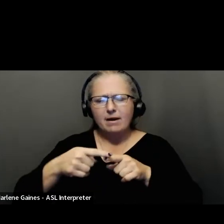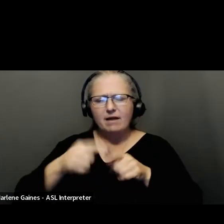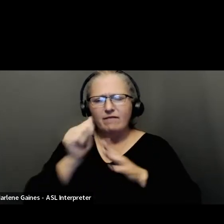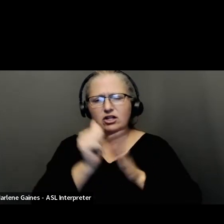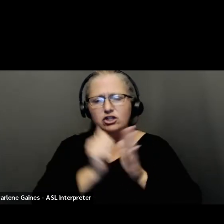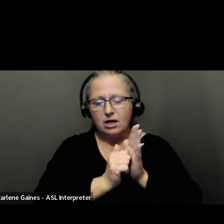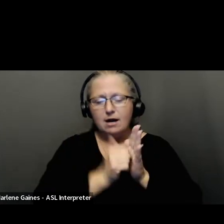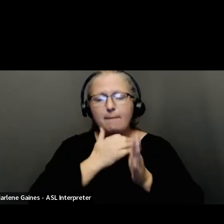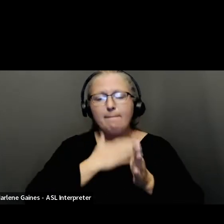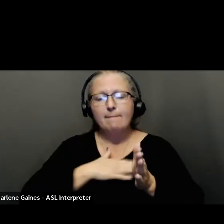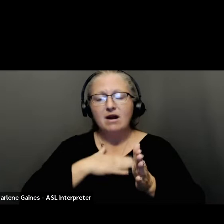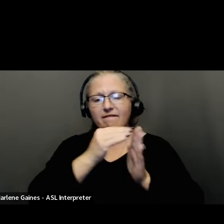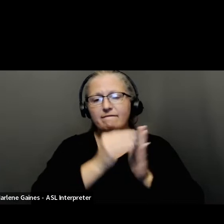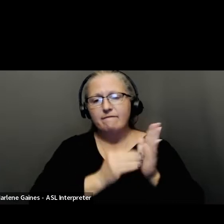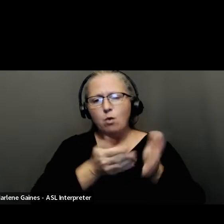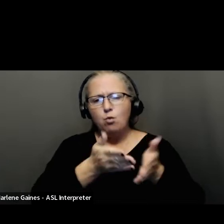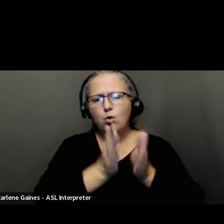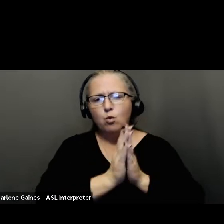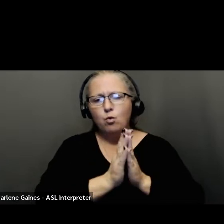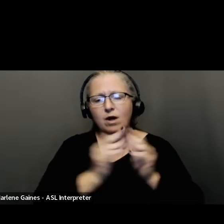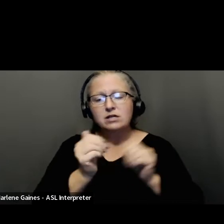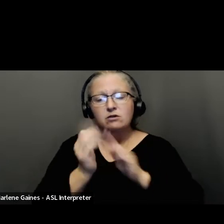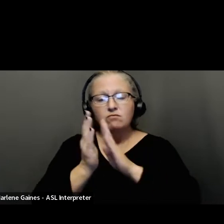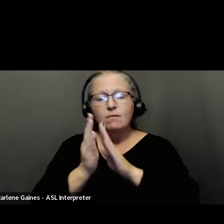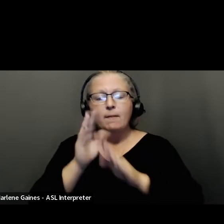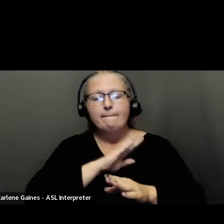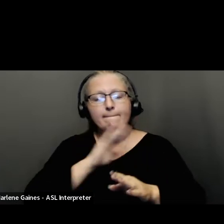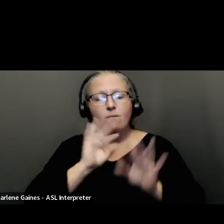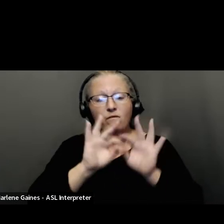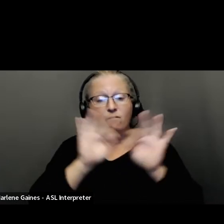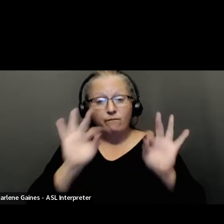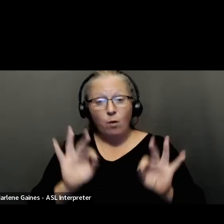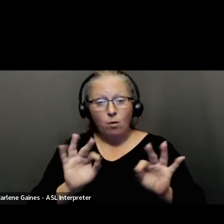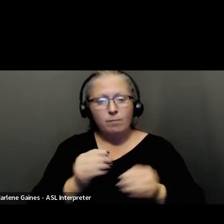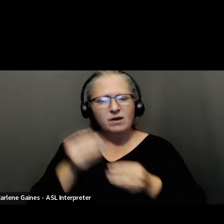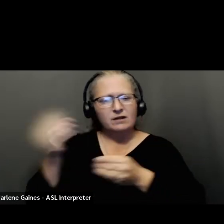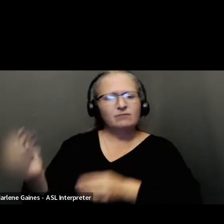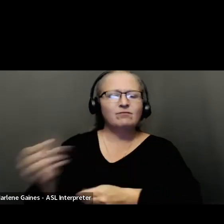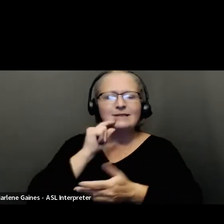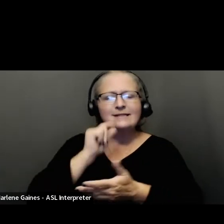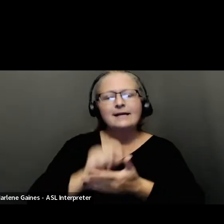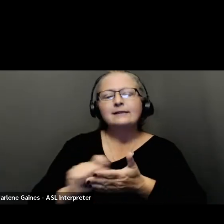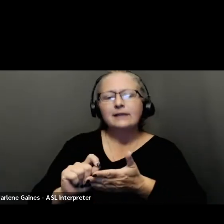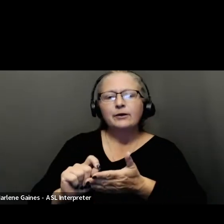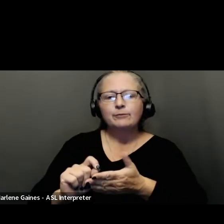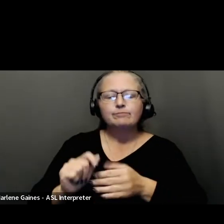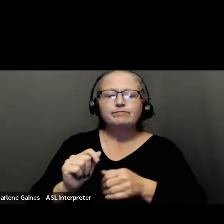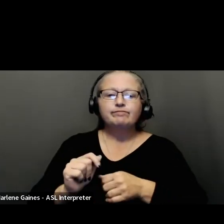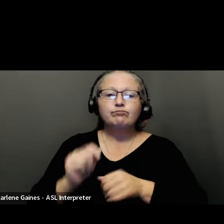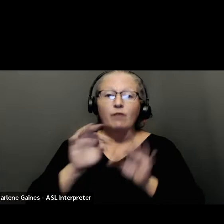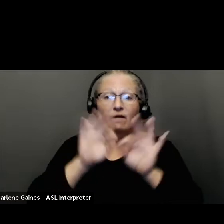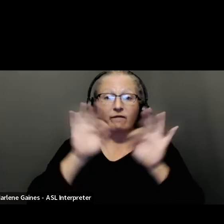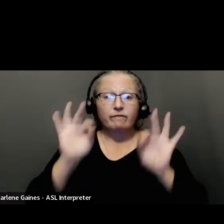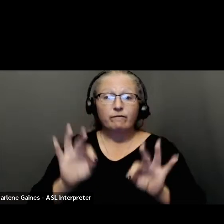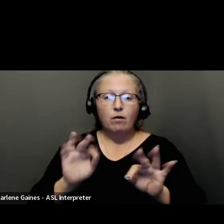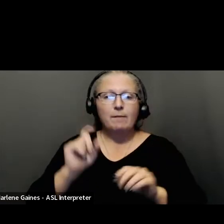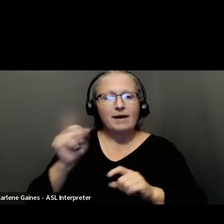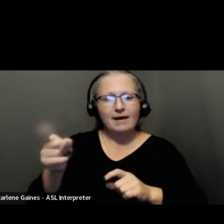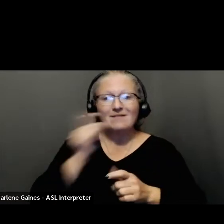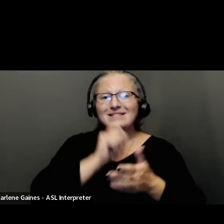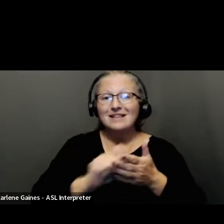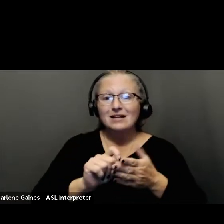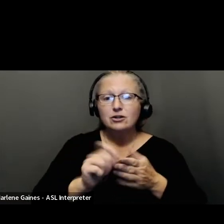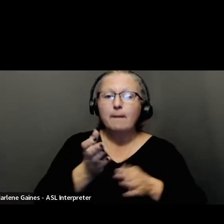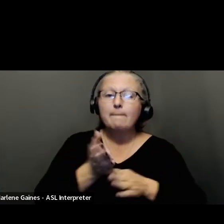agenda, please fill out a request to address the board form and submit it to the secretary. This form should be given to the